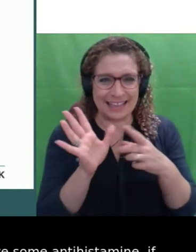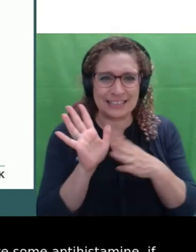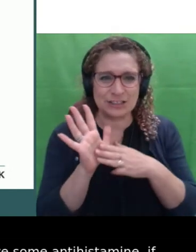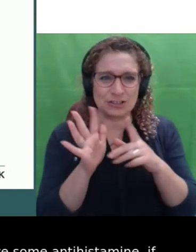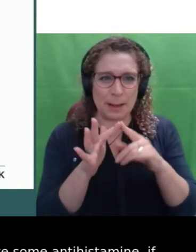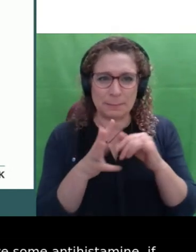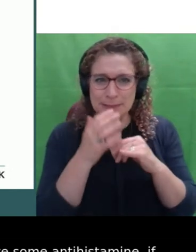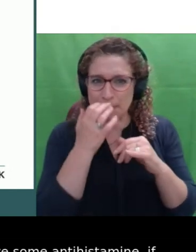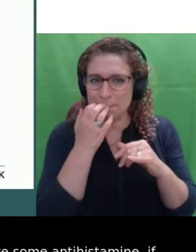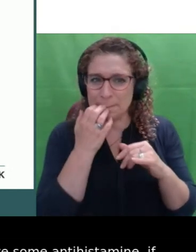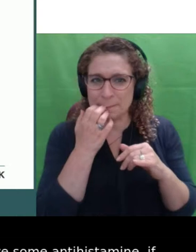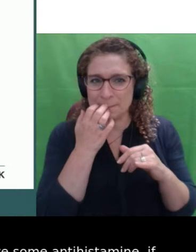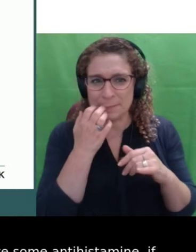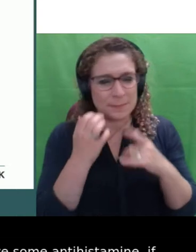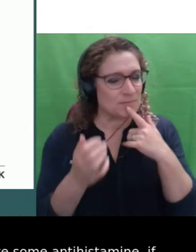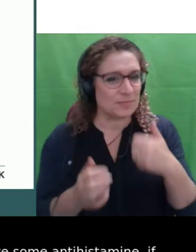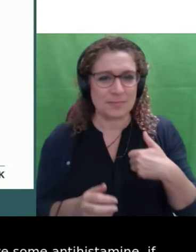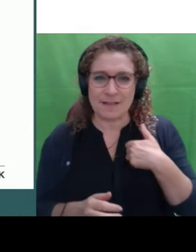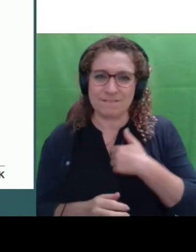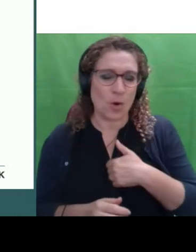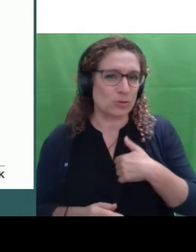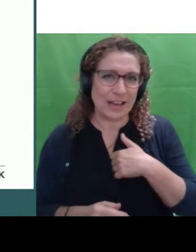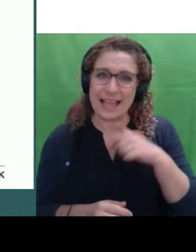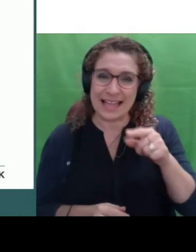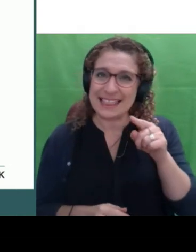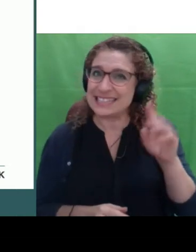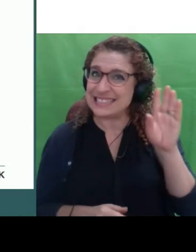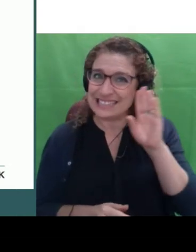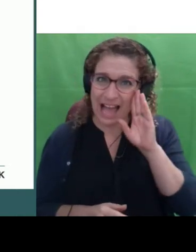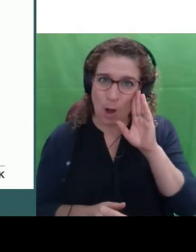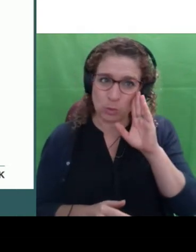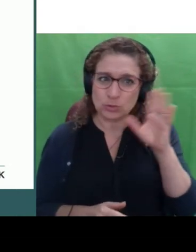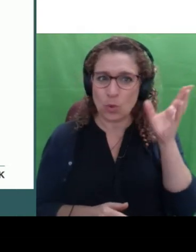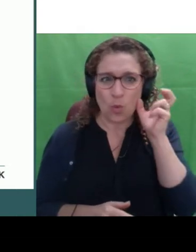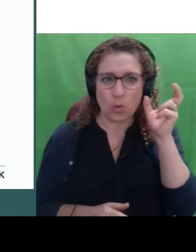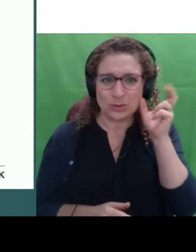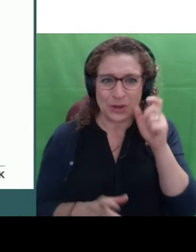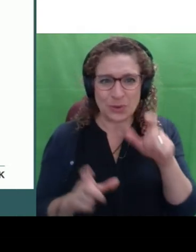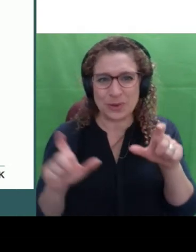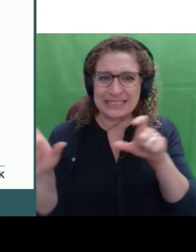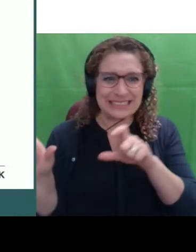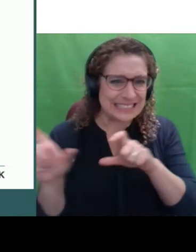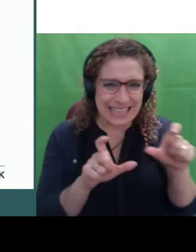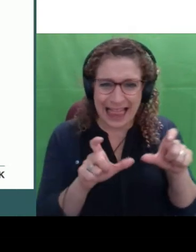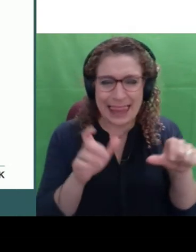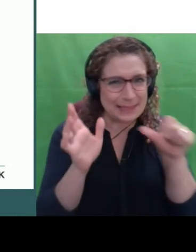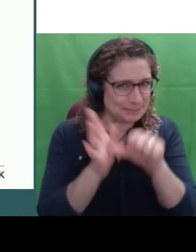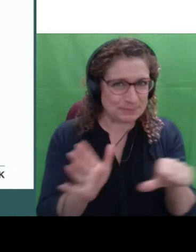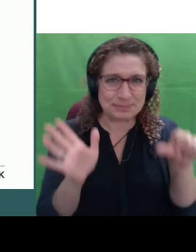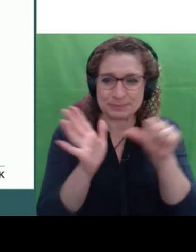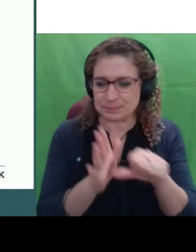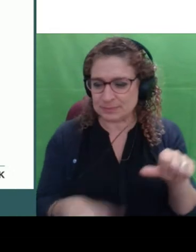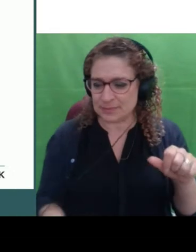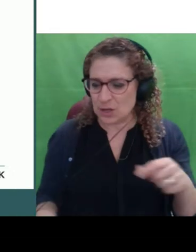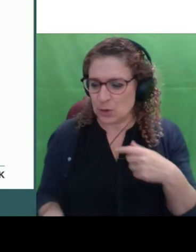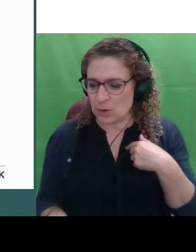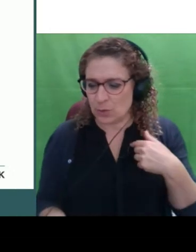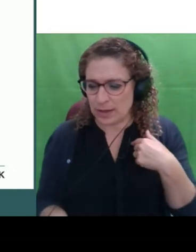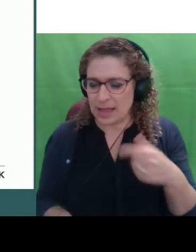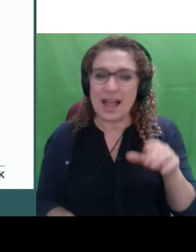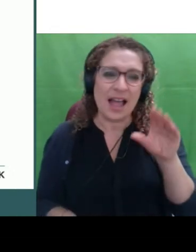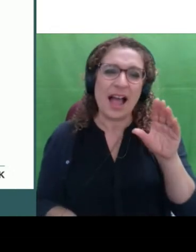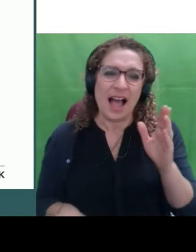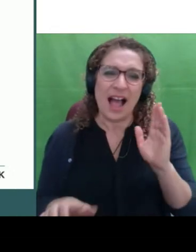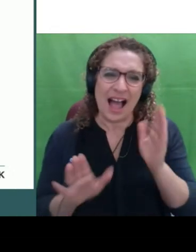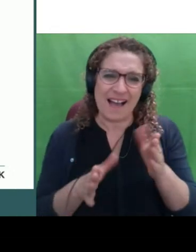we're unfortunately still struggling um with the audio um and the glitching um so we're going to ask you to